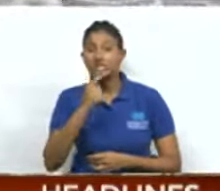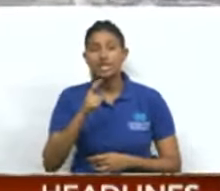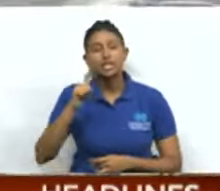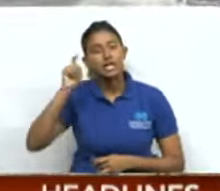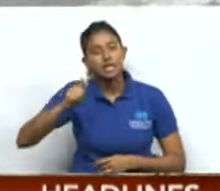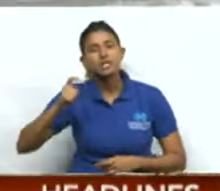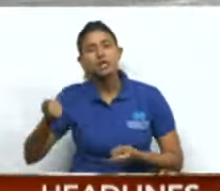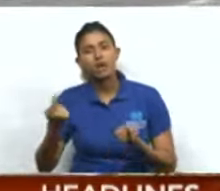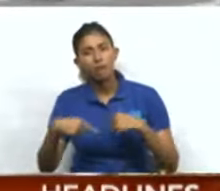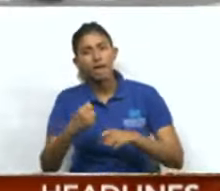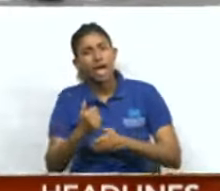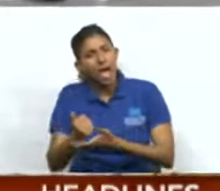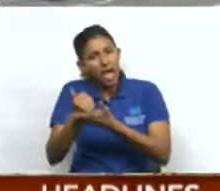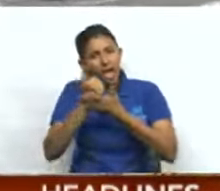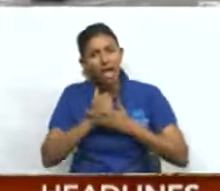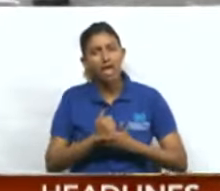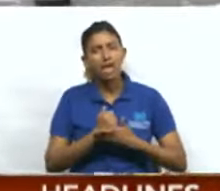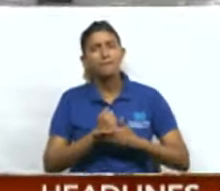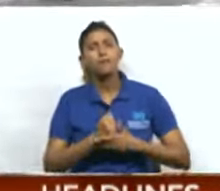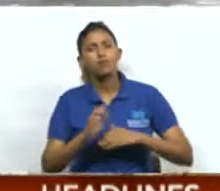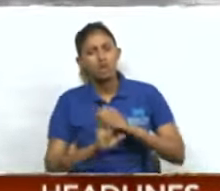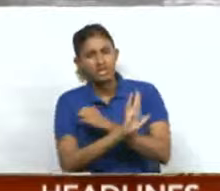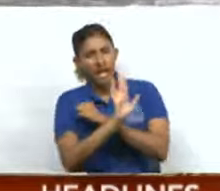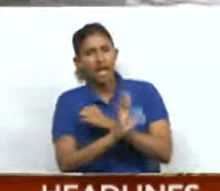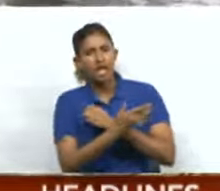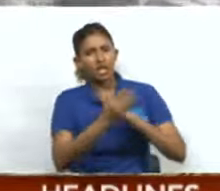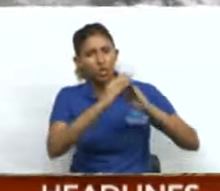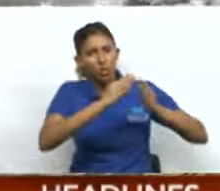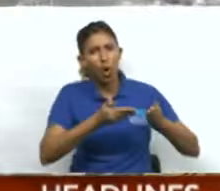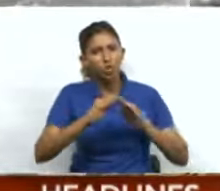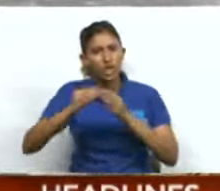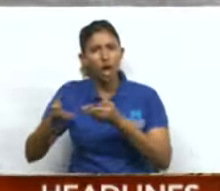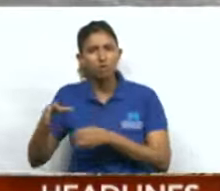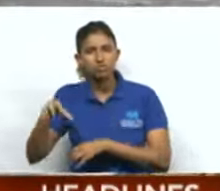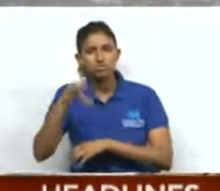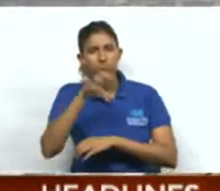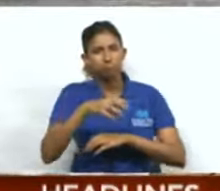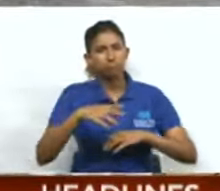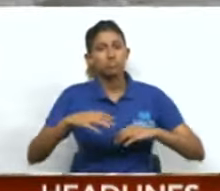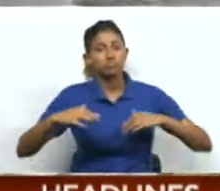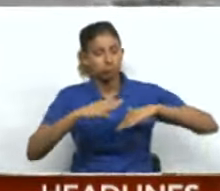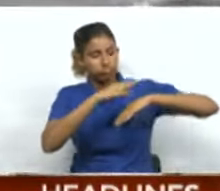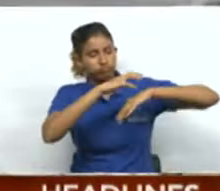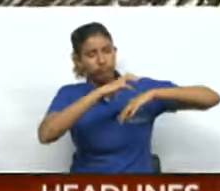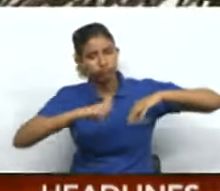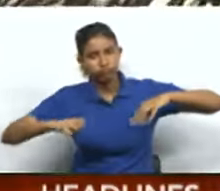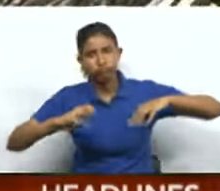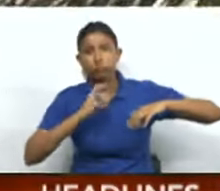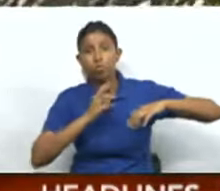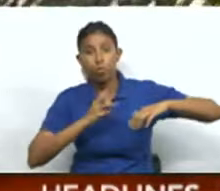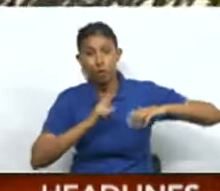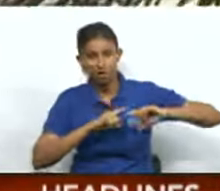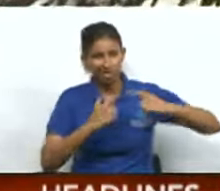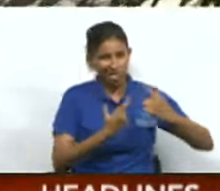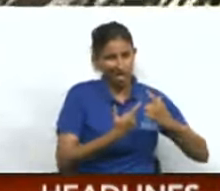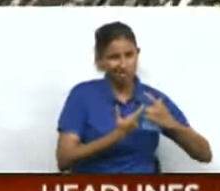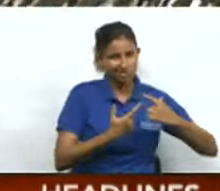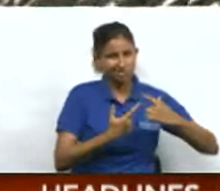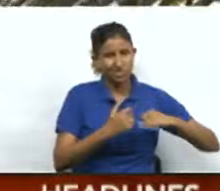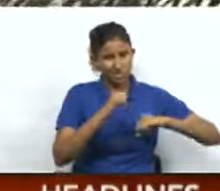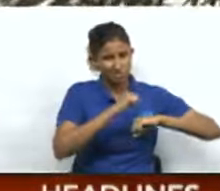are in danger of coastal erosion. The chairman asked the ministry to assist the families when contractors resume repairs to the seawall meters